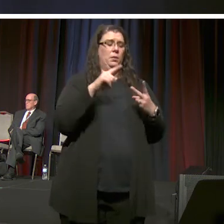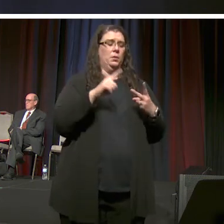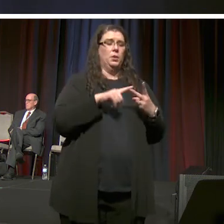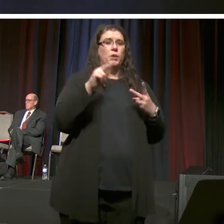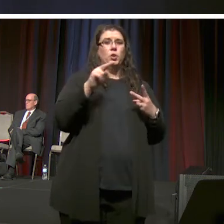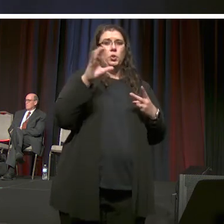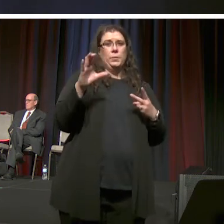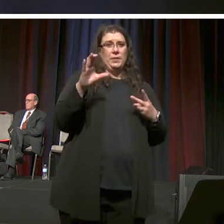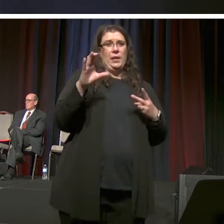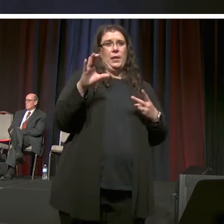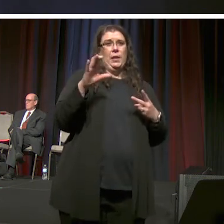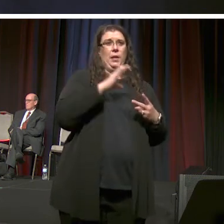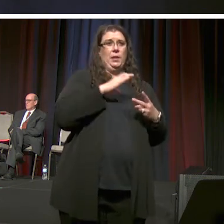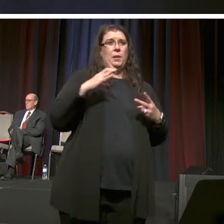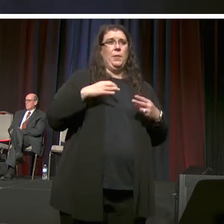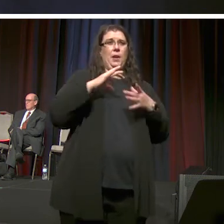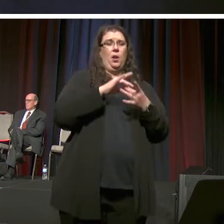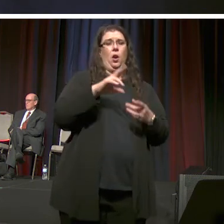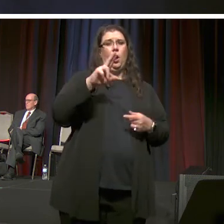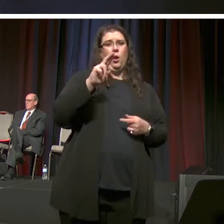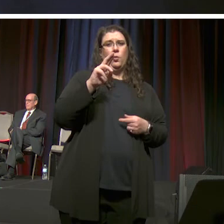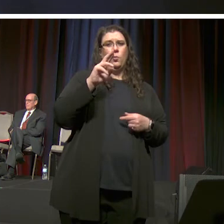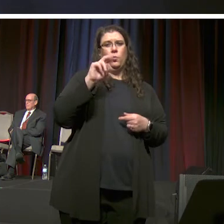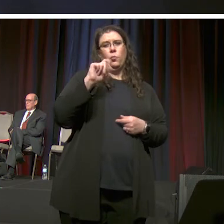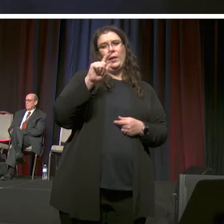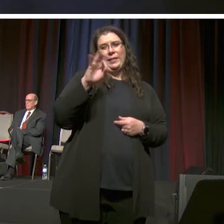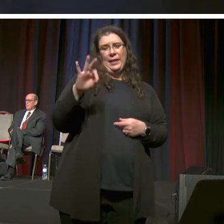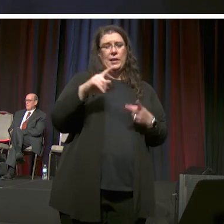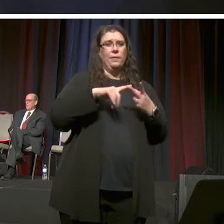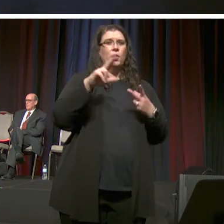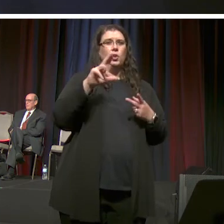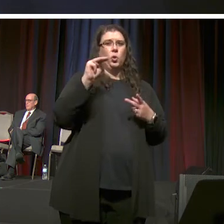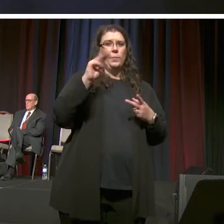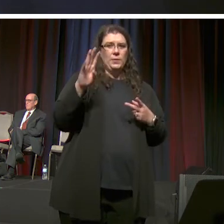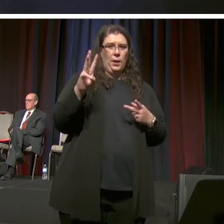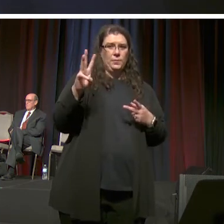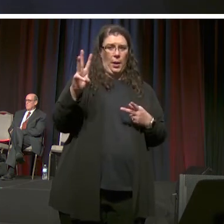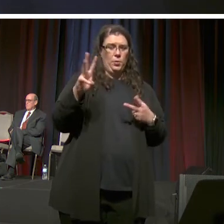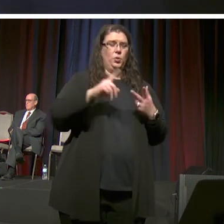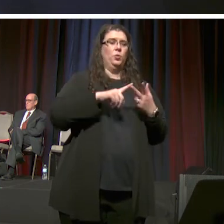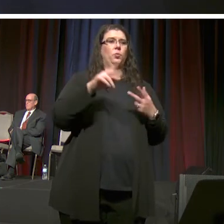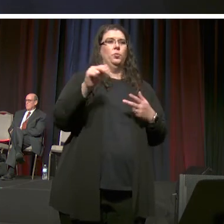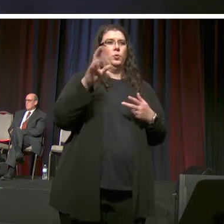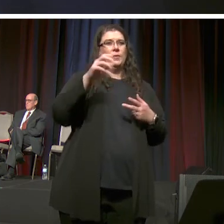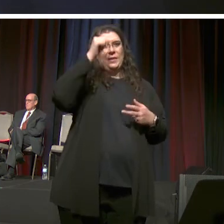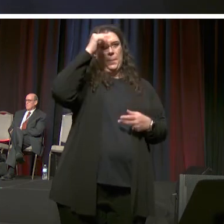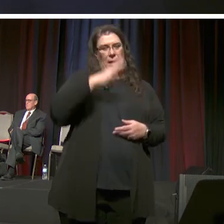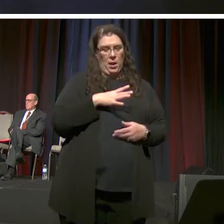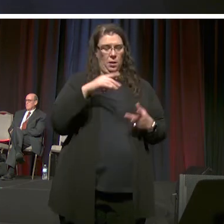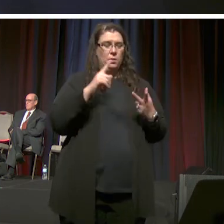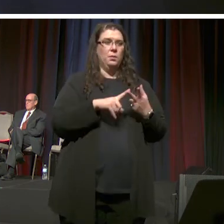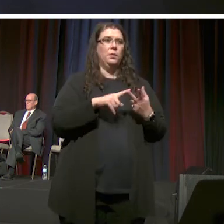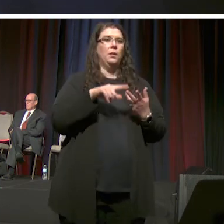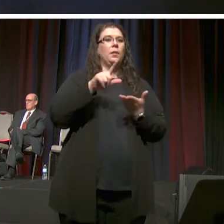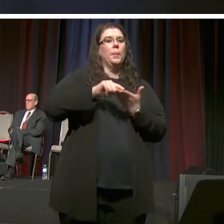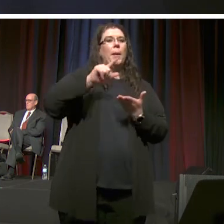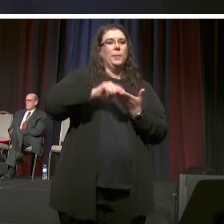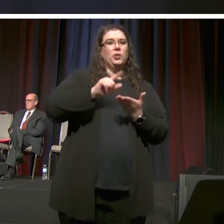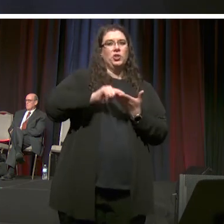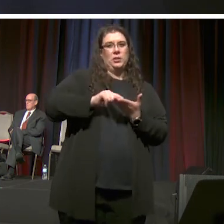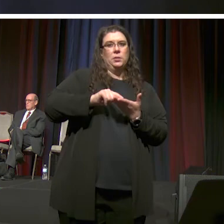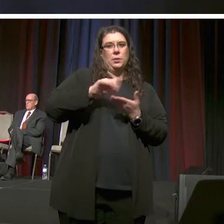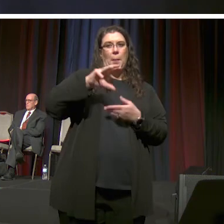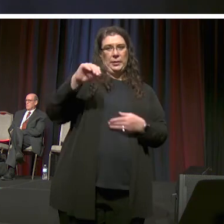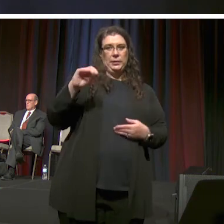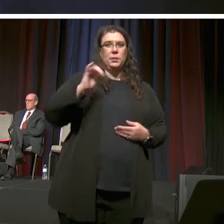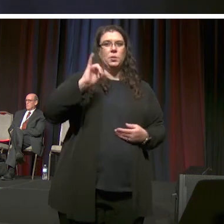United Methodist Committee on Relief, UMW, United Methodist Men, the Publishing House as